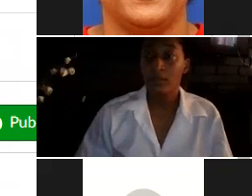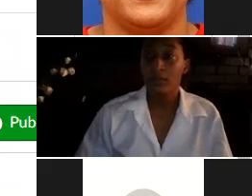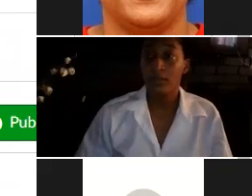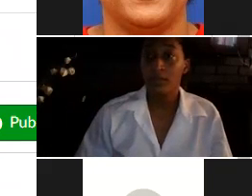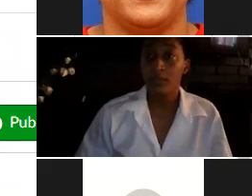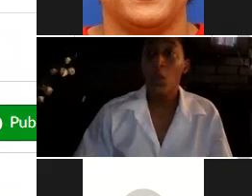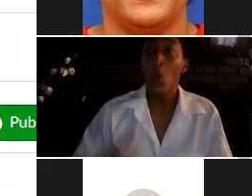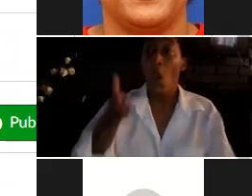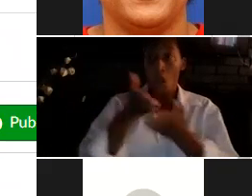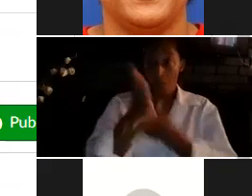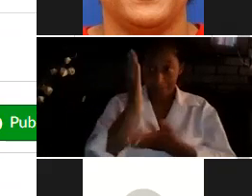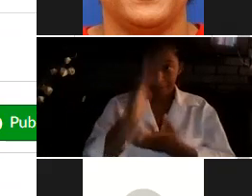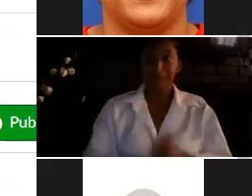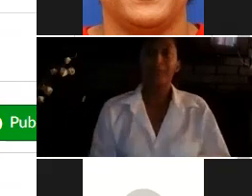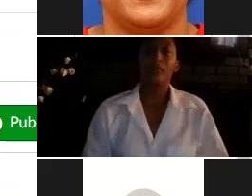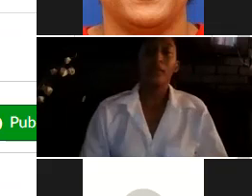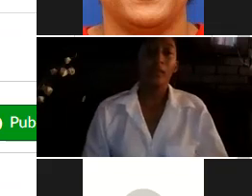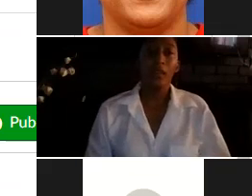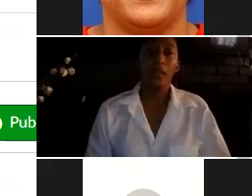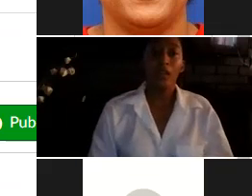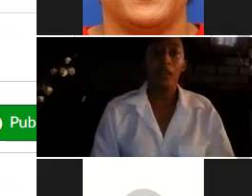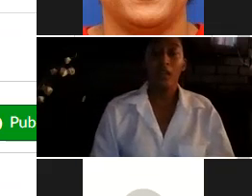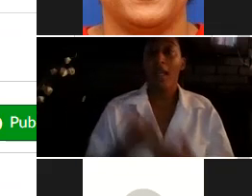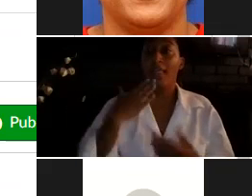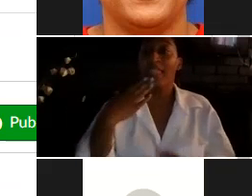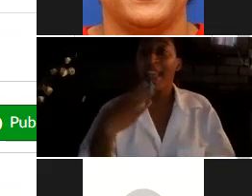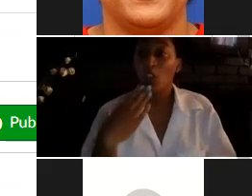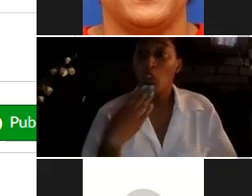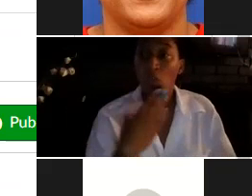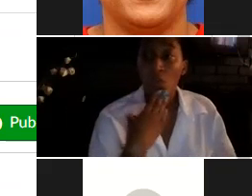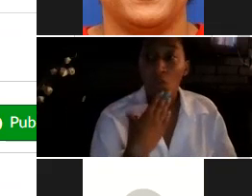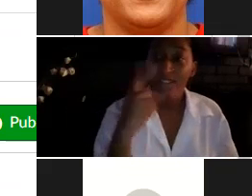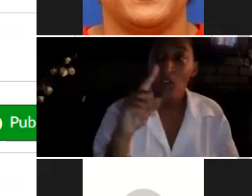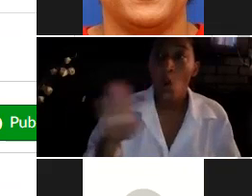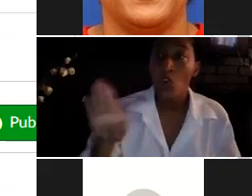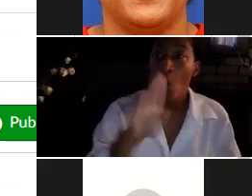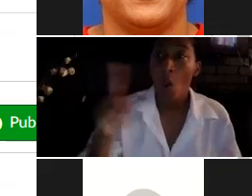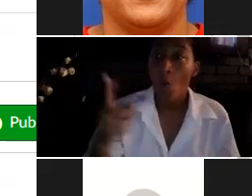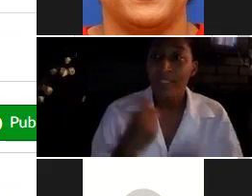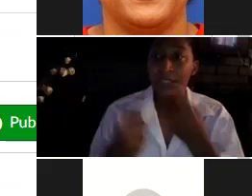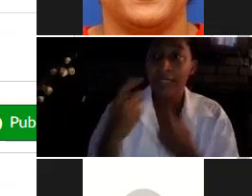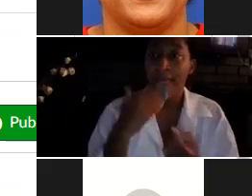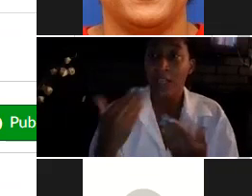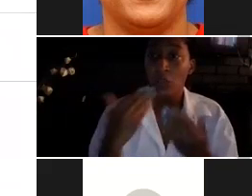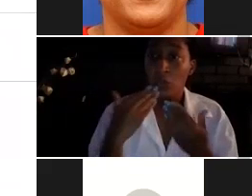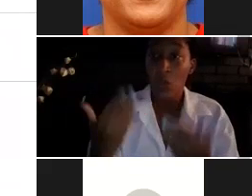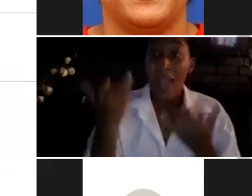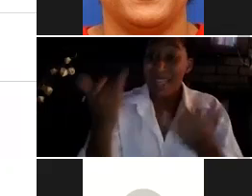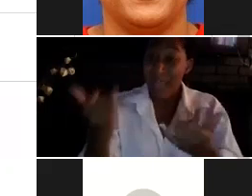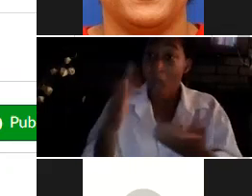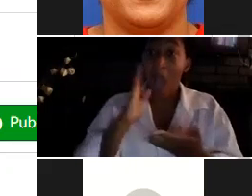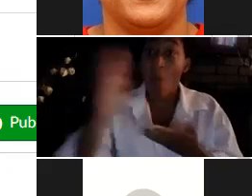All right. So thanks for the question. So what I'm going to do is go into the weekly overviews